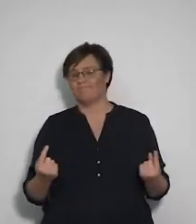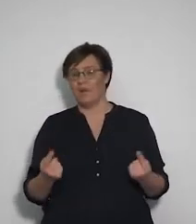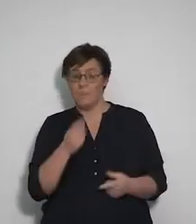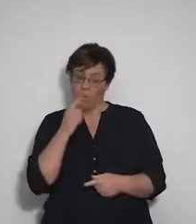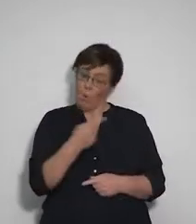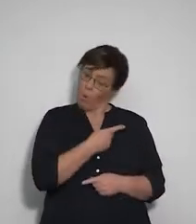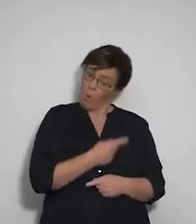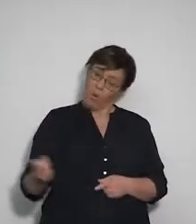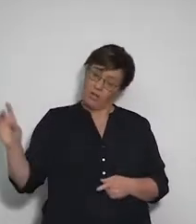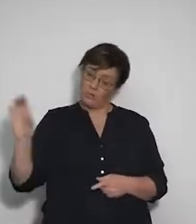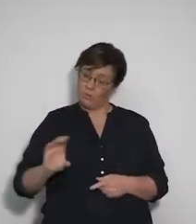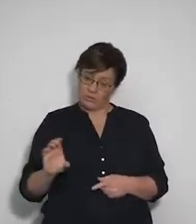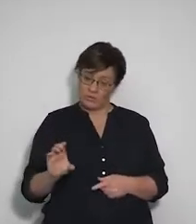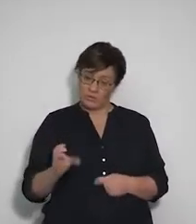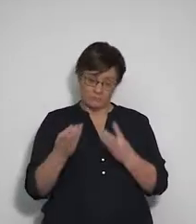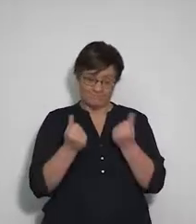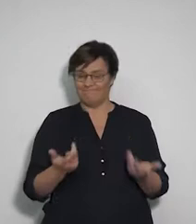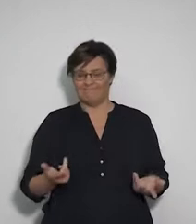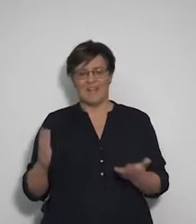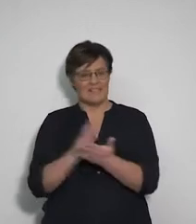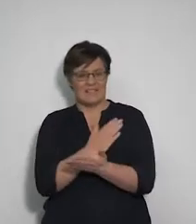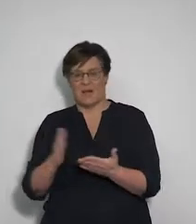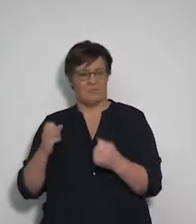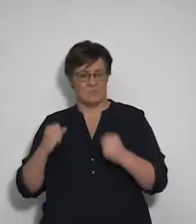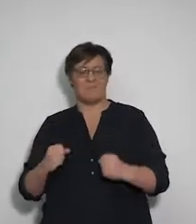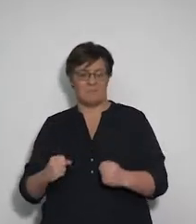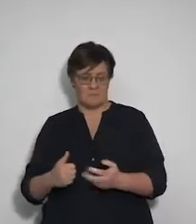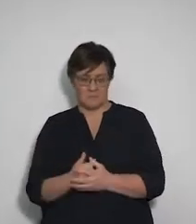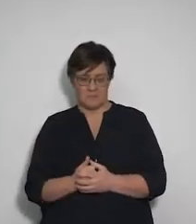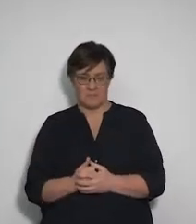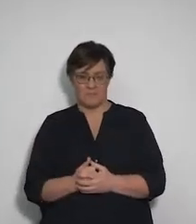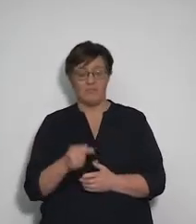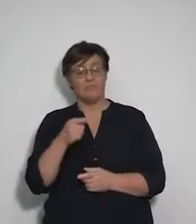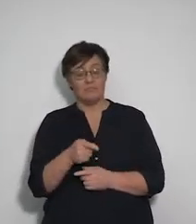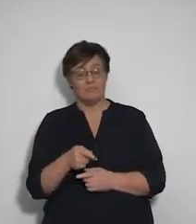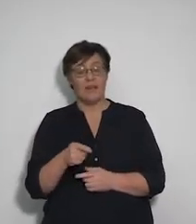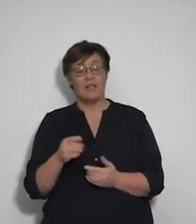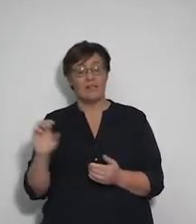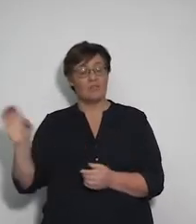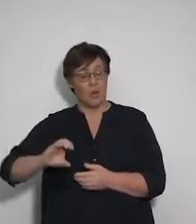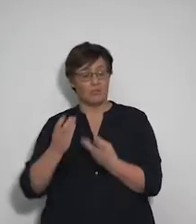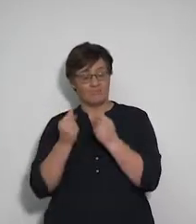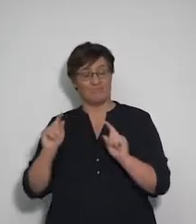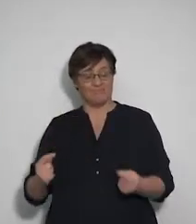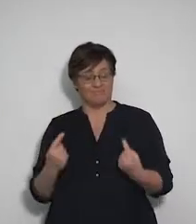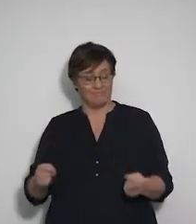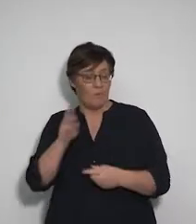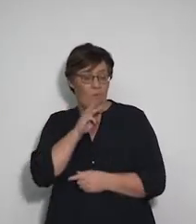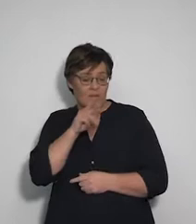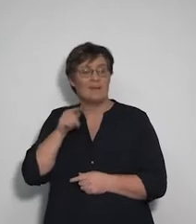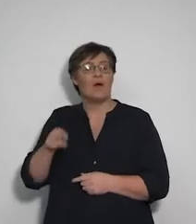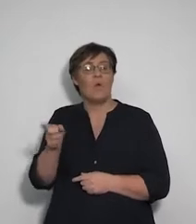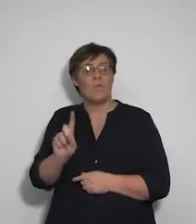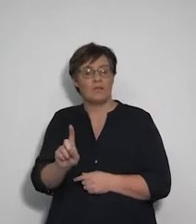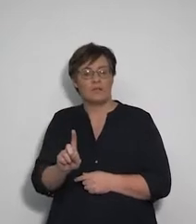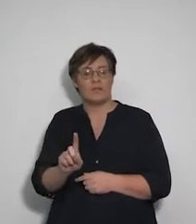all salts are actually soluble in water. Okay, these salts that do not dissolve in water, we'll describe them